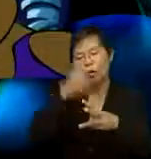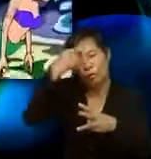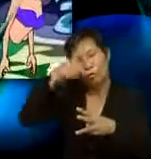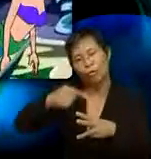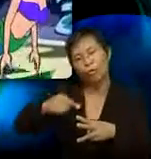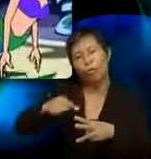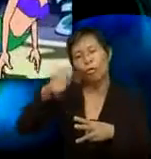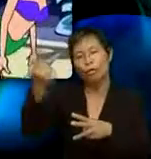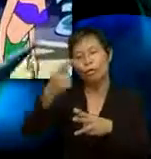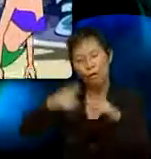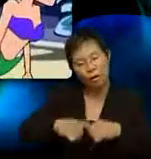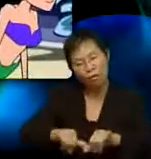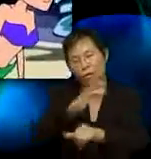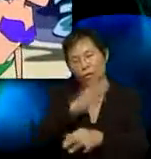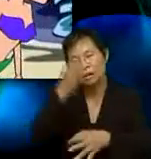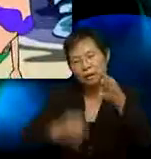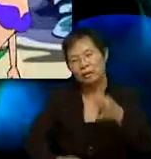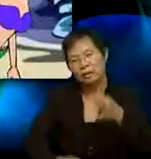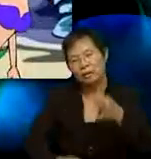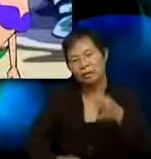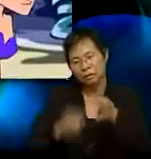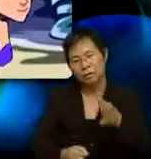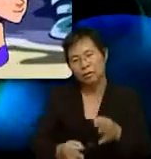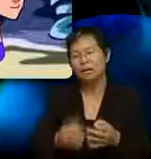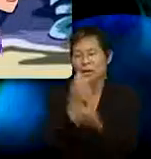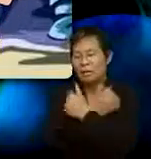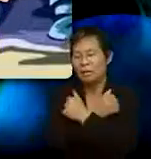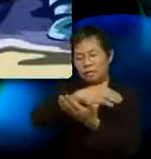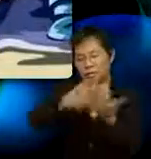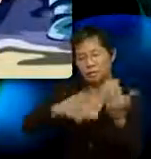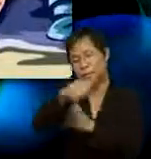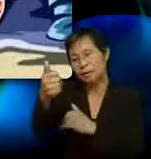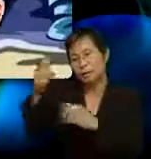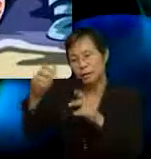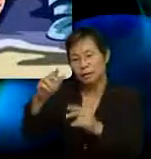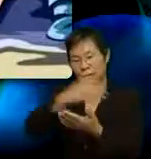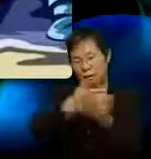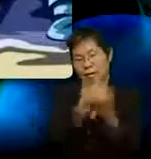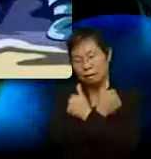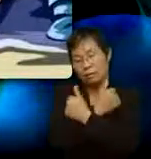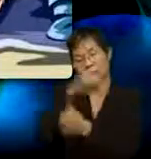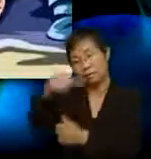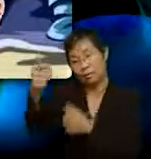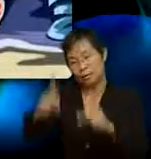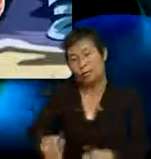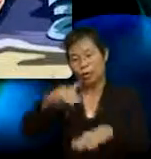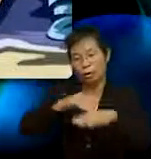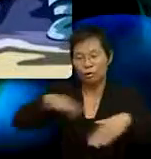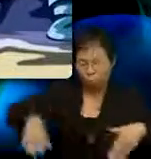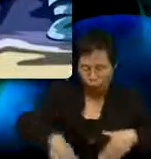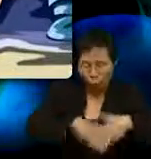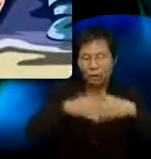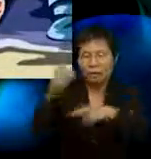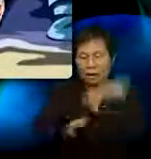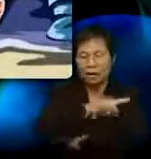forever. And if he loves somebody else, then on his wedding day